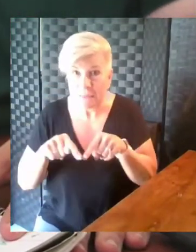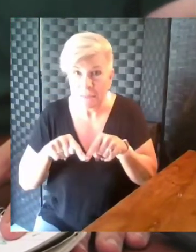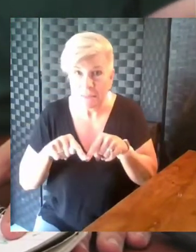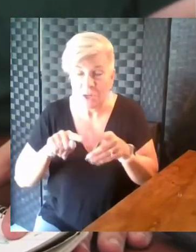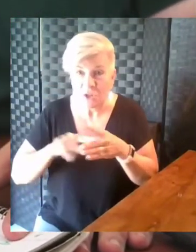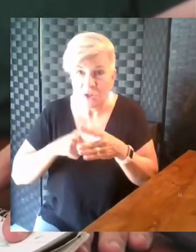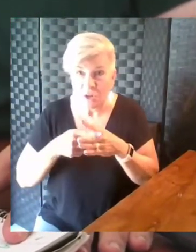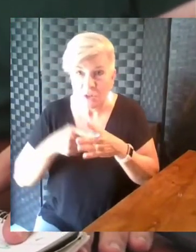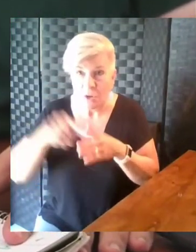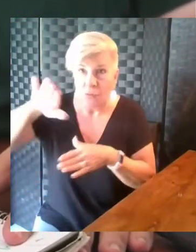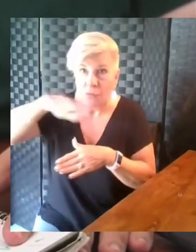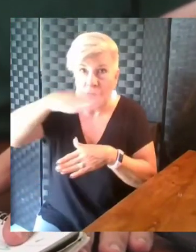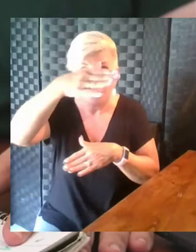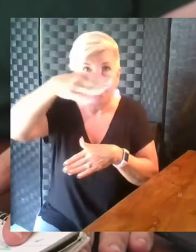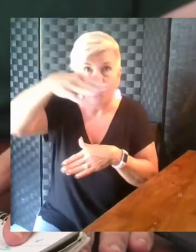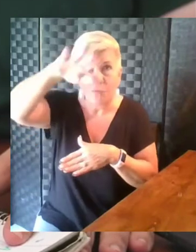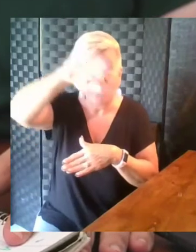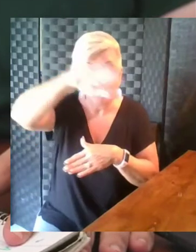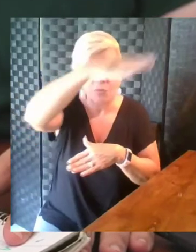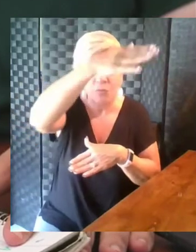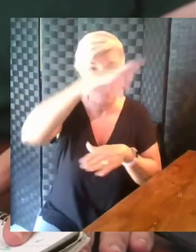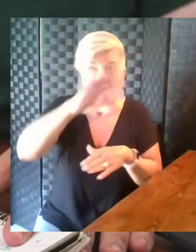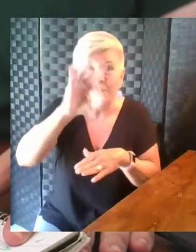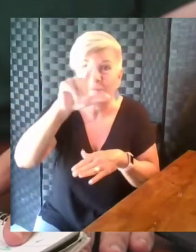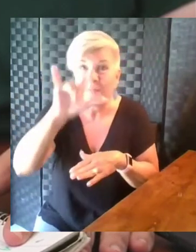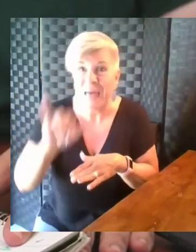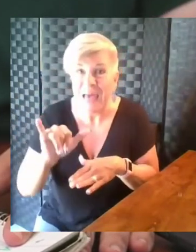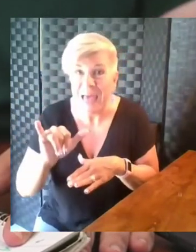began to fly.